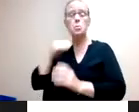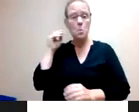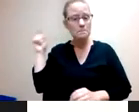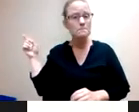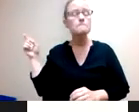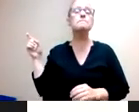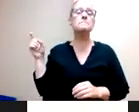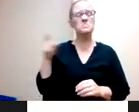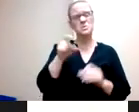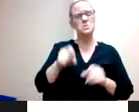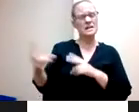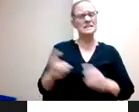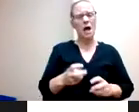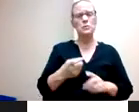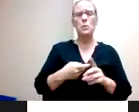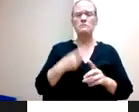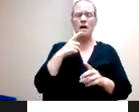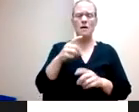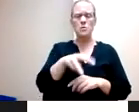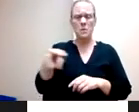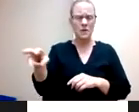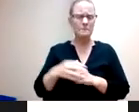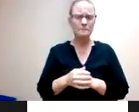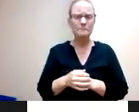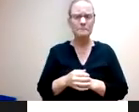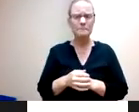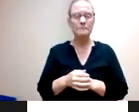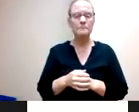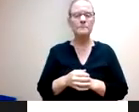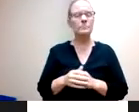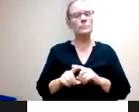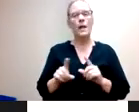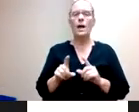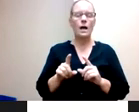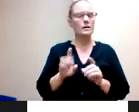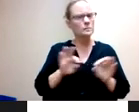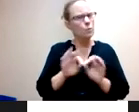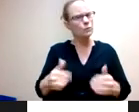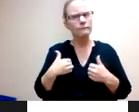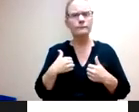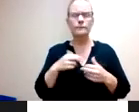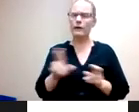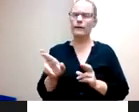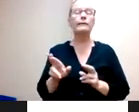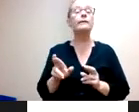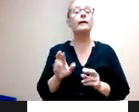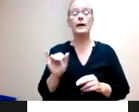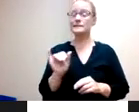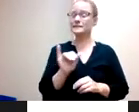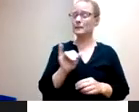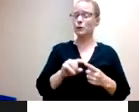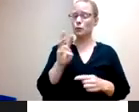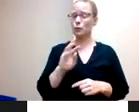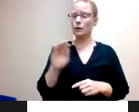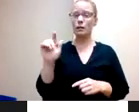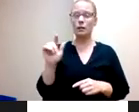are available online, but are very important backups. And like wills, are the newest